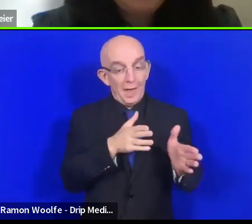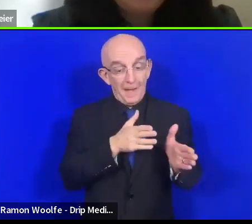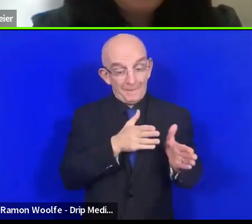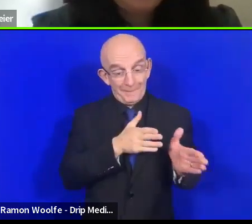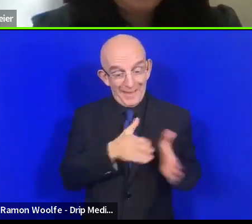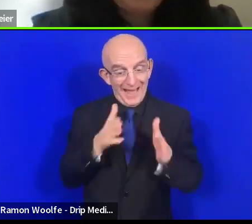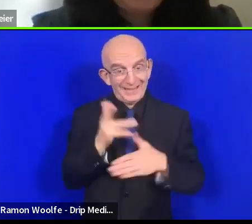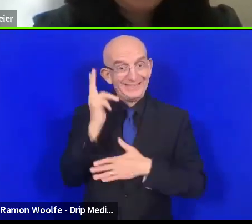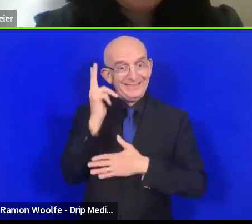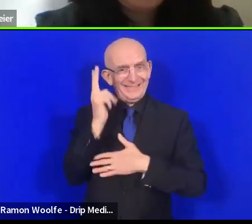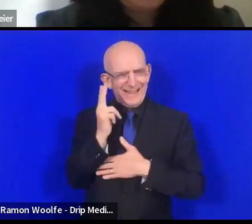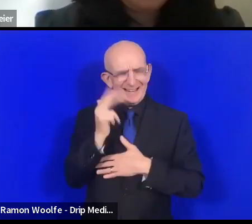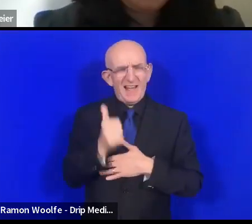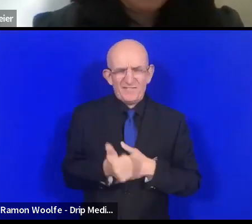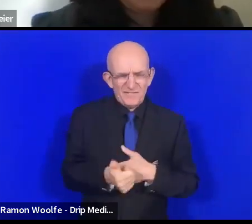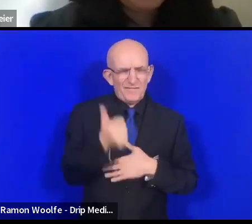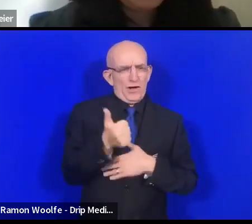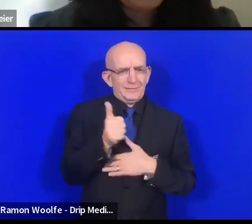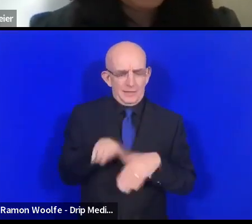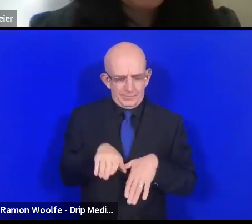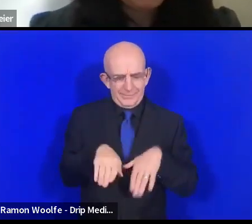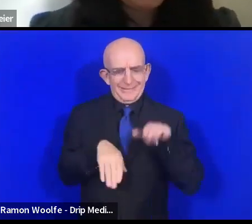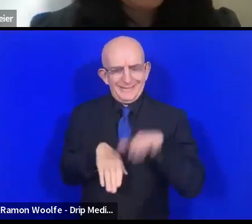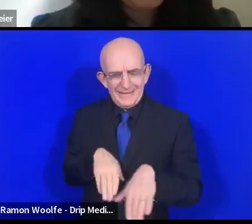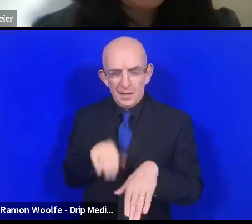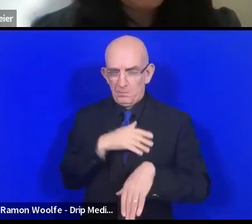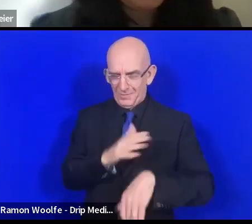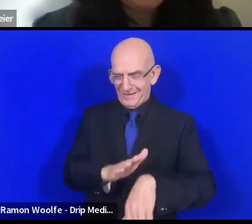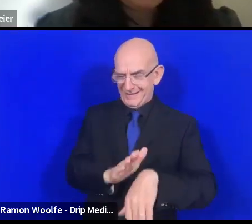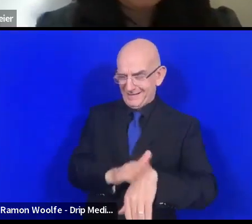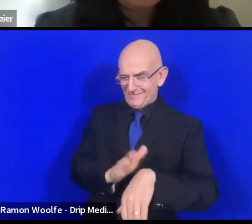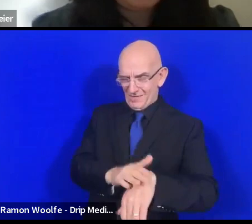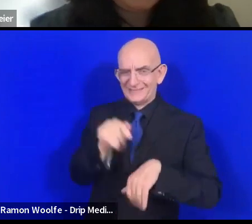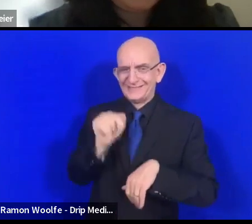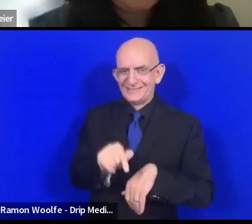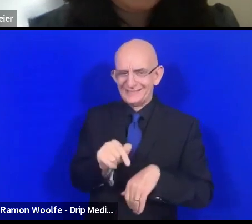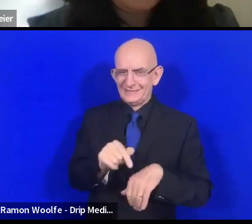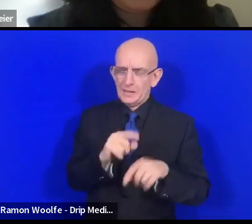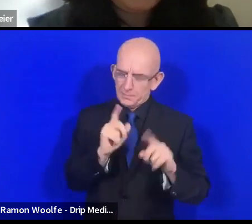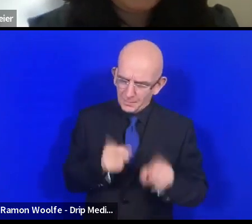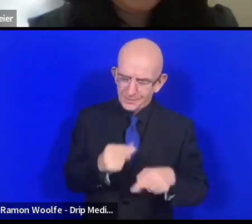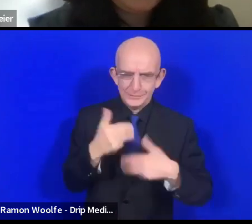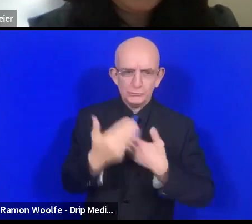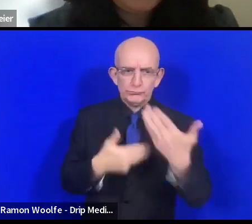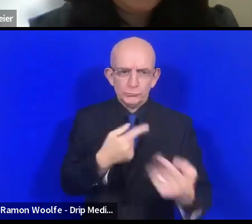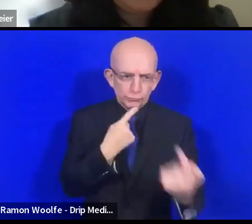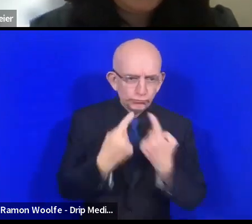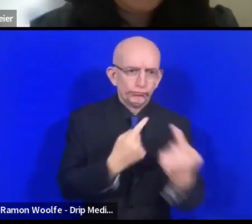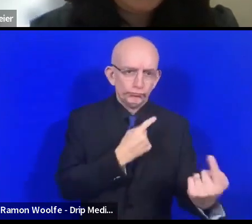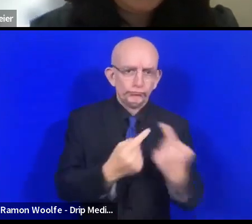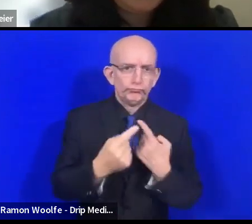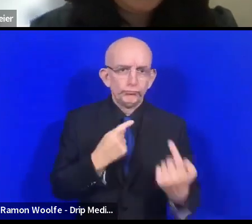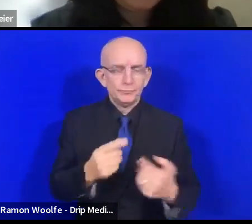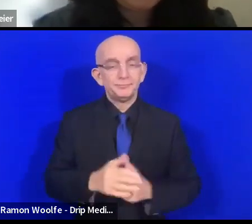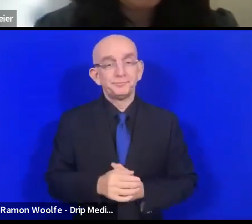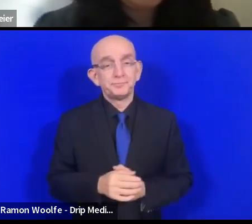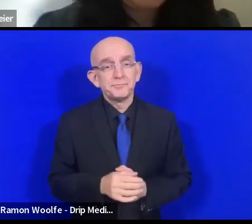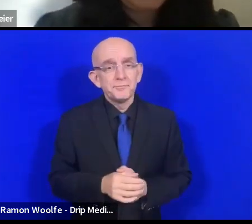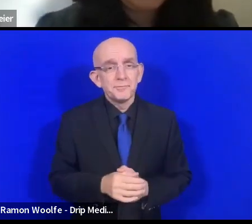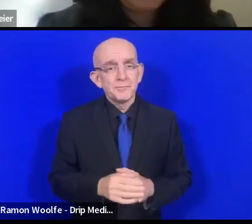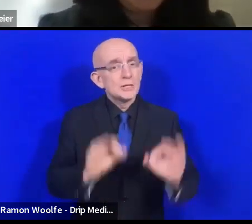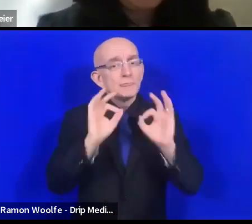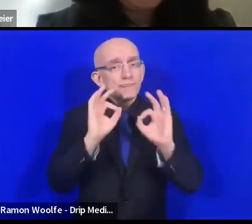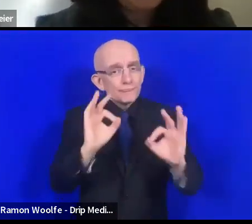give. Thank you so much, Gretchen, for the transparency, for the honesty,